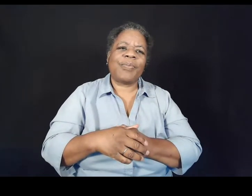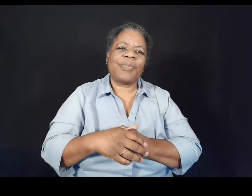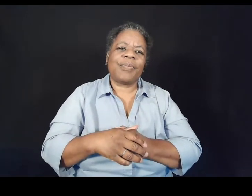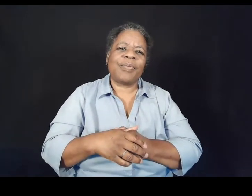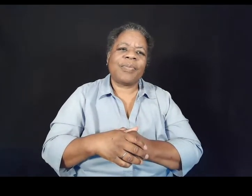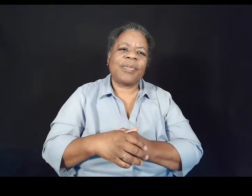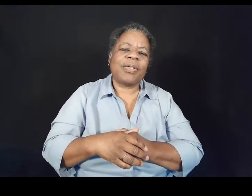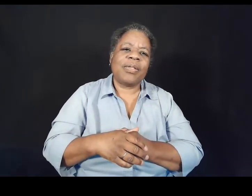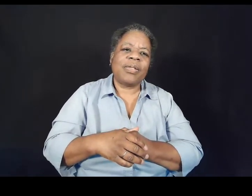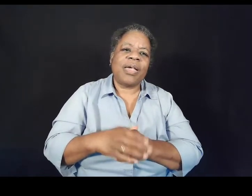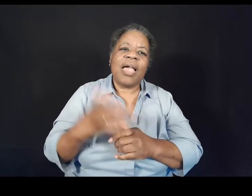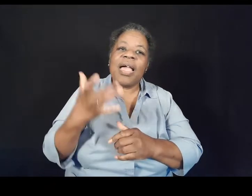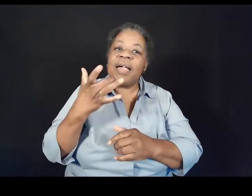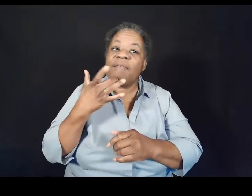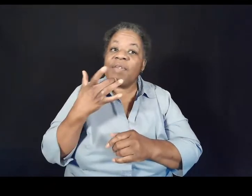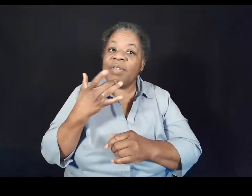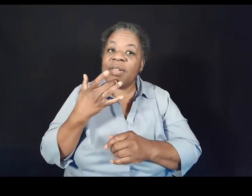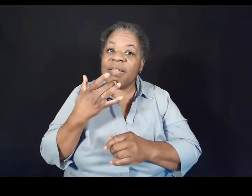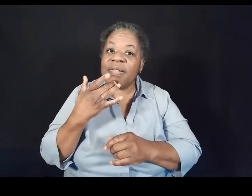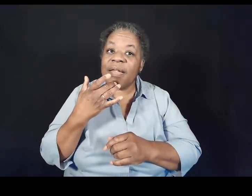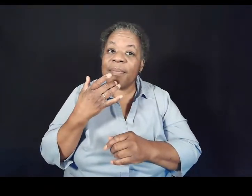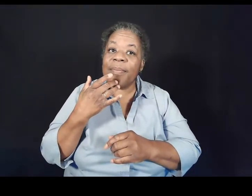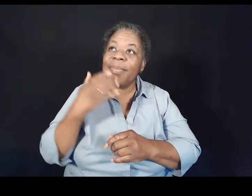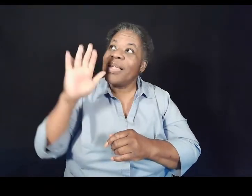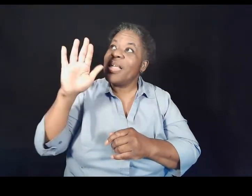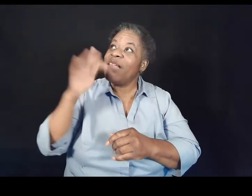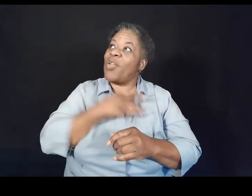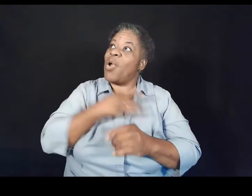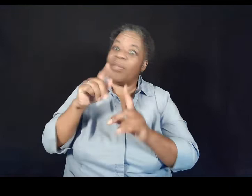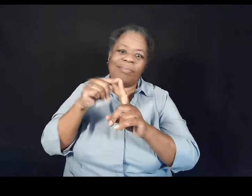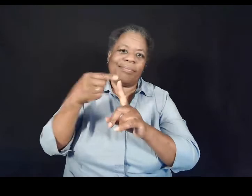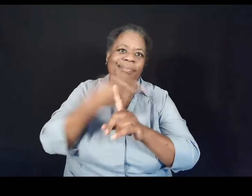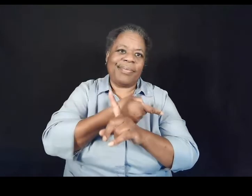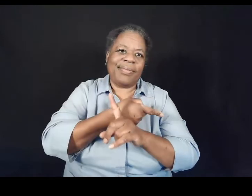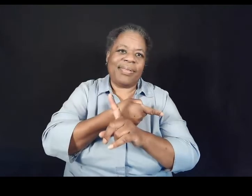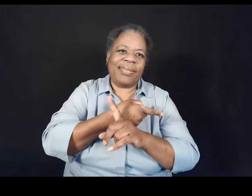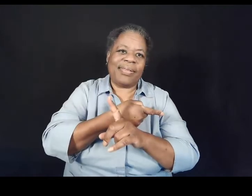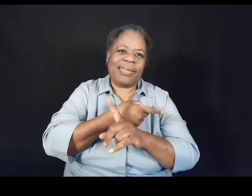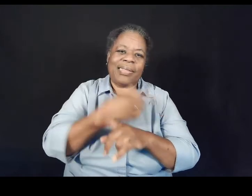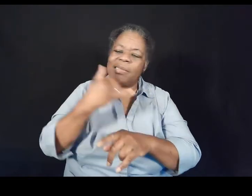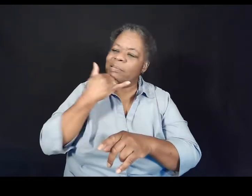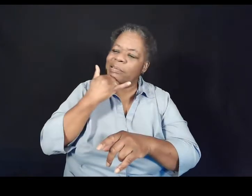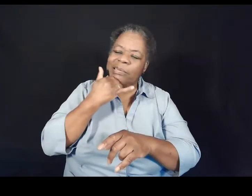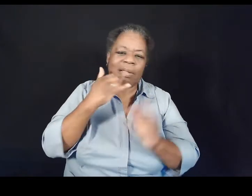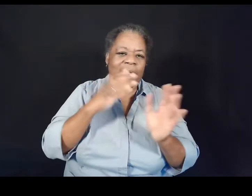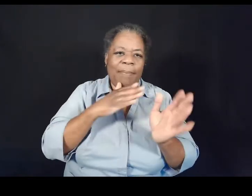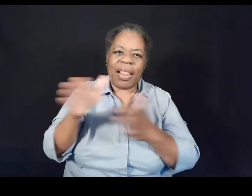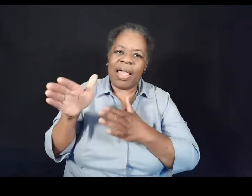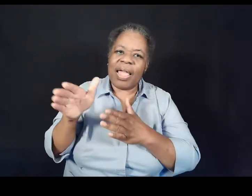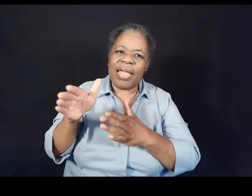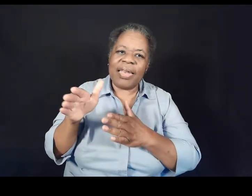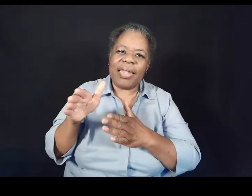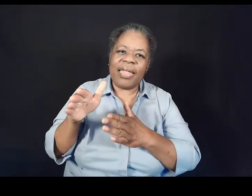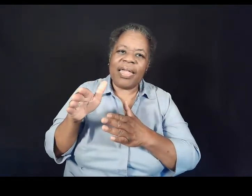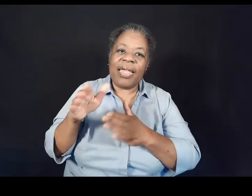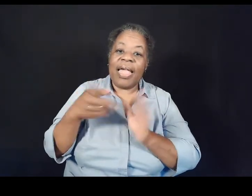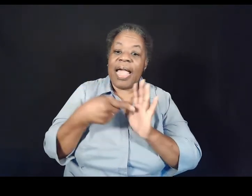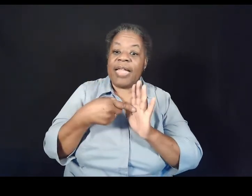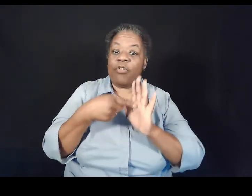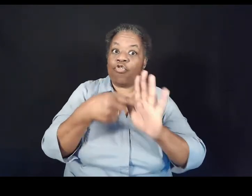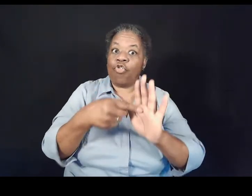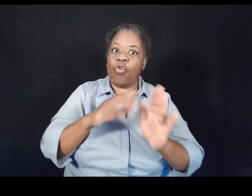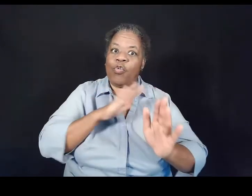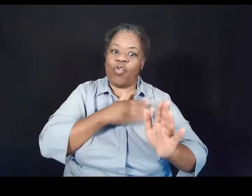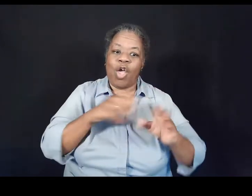So favoritism misses the heart of God. It's a flawed strategy. And thirdly, it reveals our